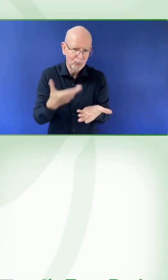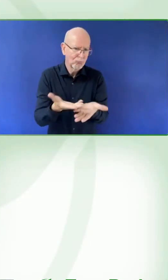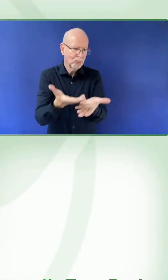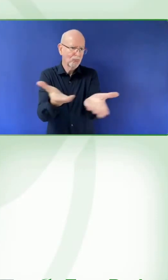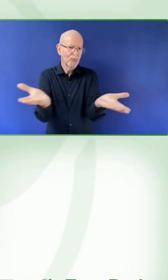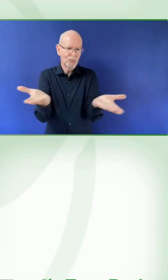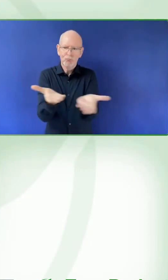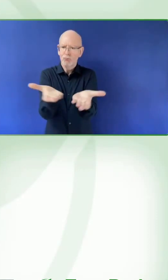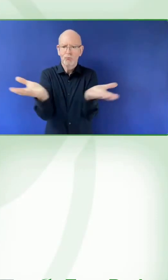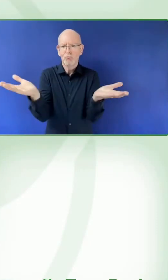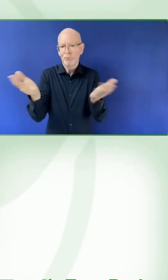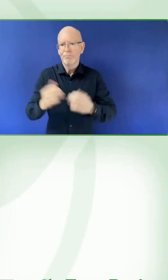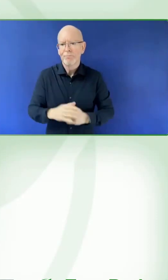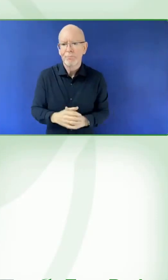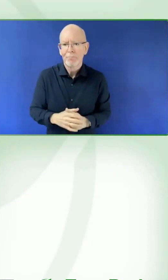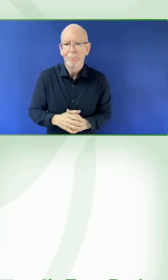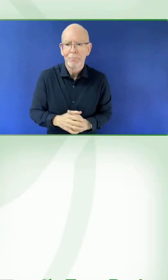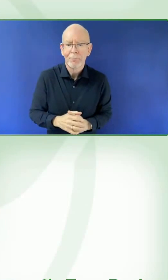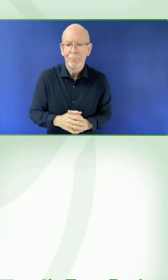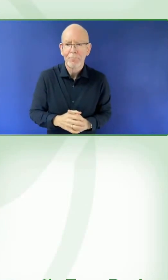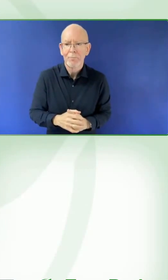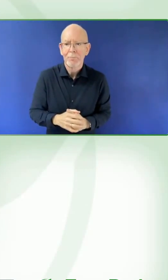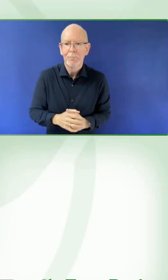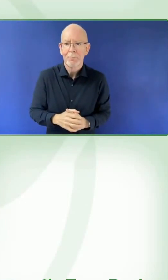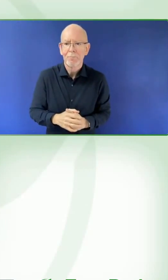I would like to comment. It's Izzy.